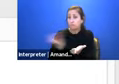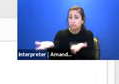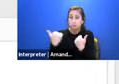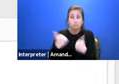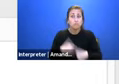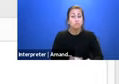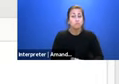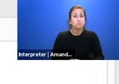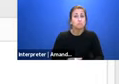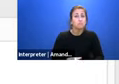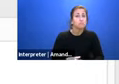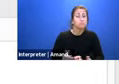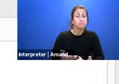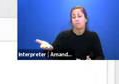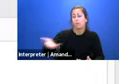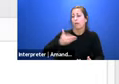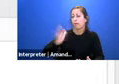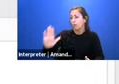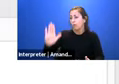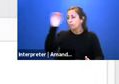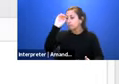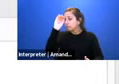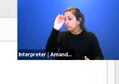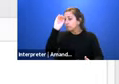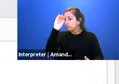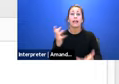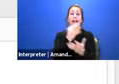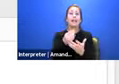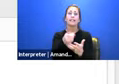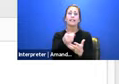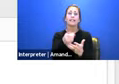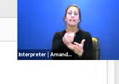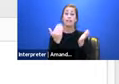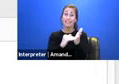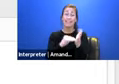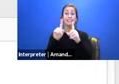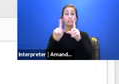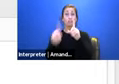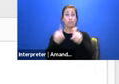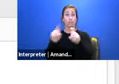again, out there so we can continue to draw information from our community and our